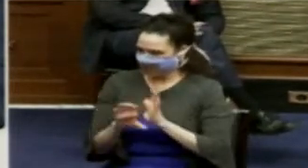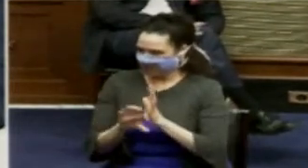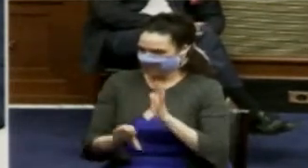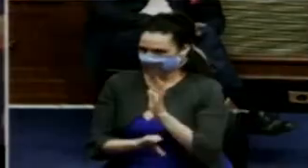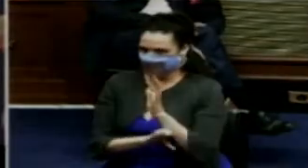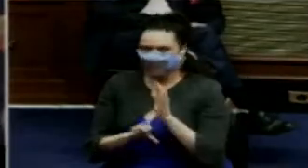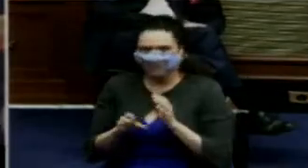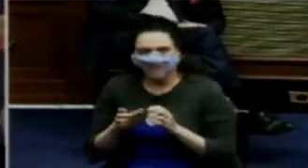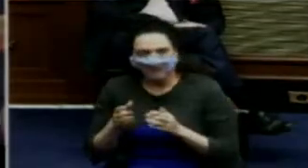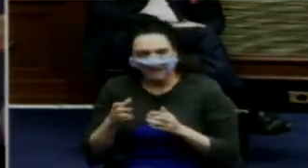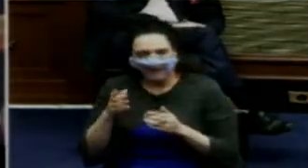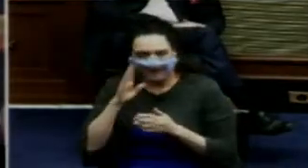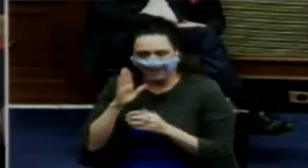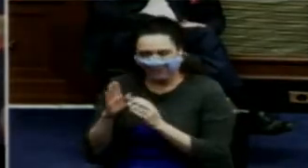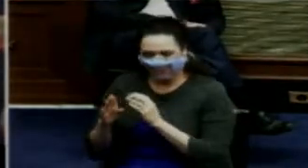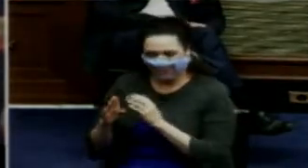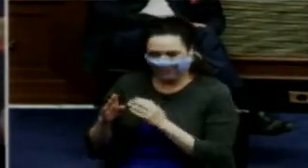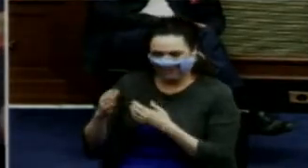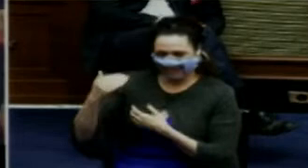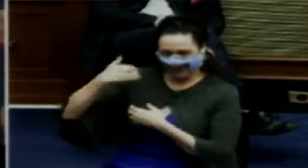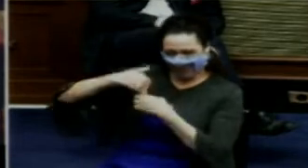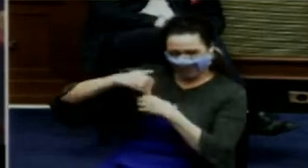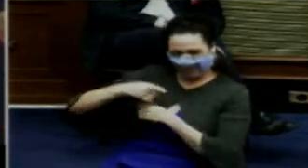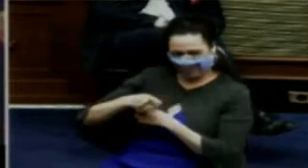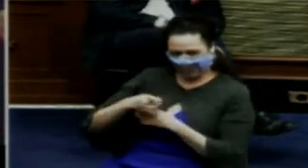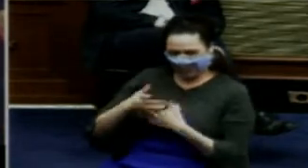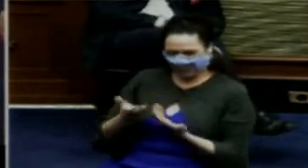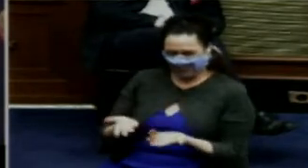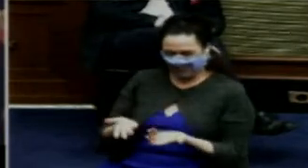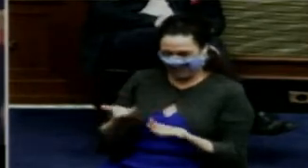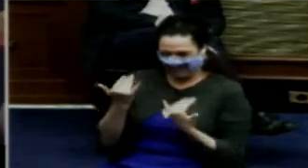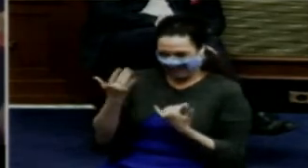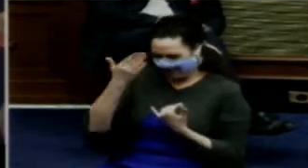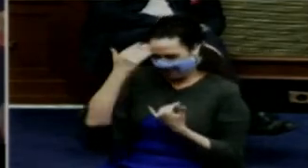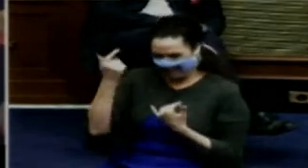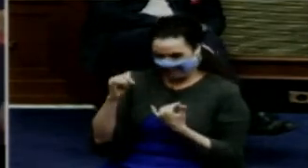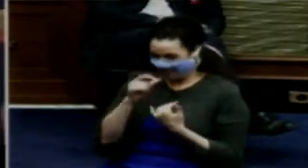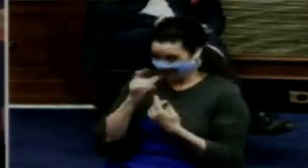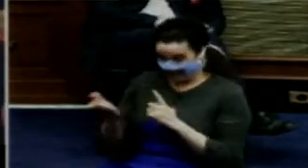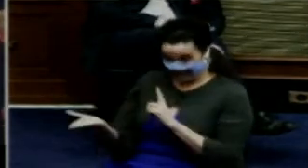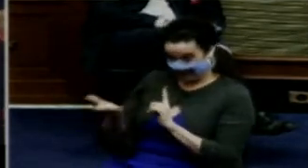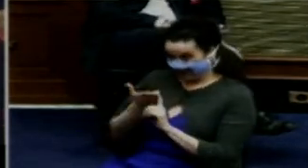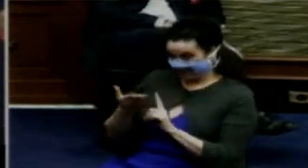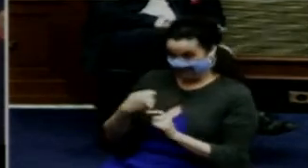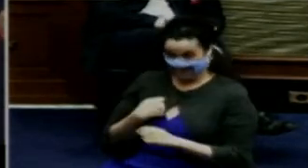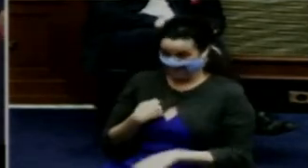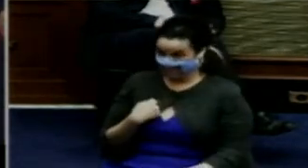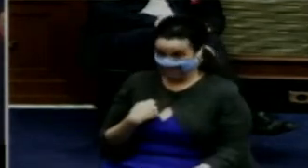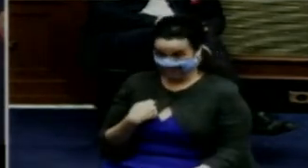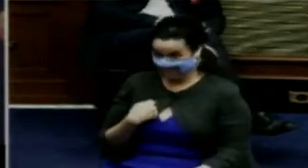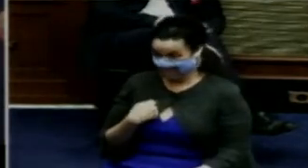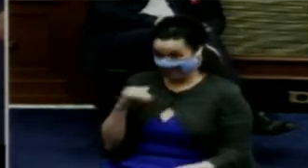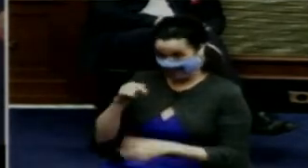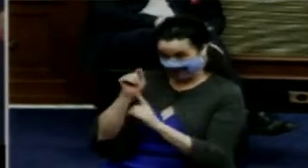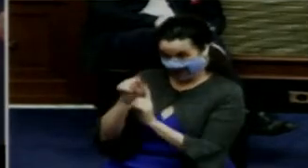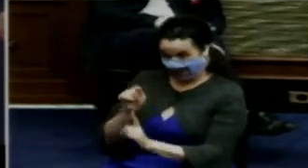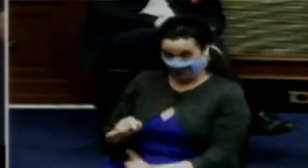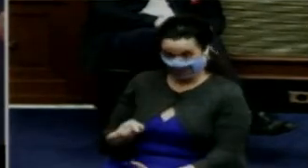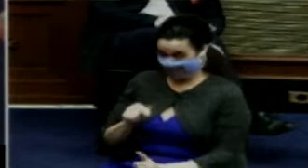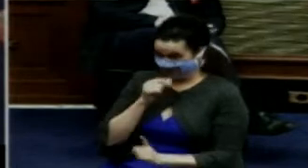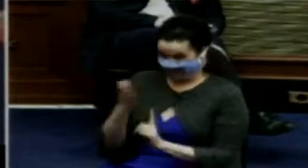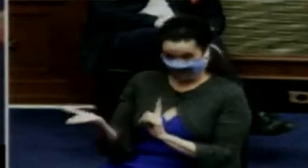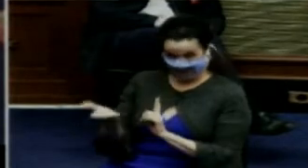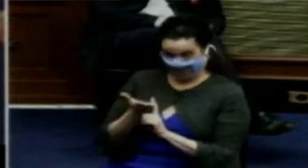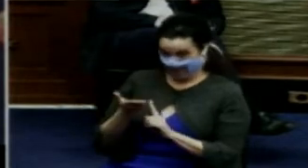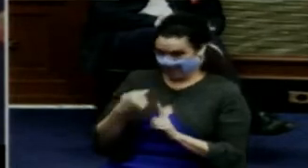there, sir. I'm going to interrupt you there because that is simply not persuasive argument against the ability